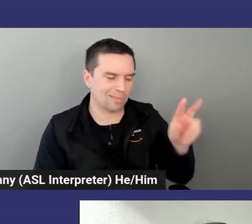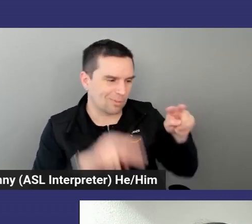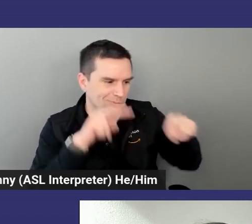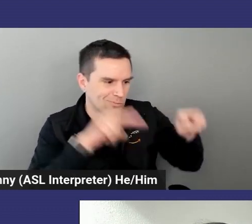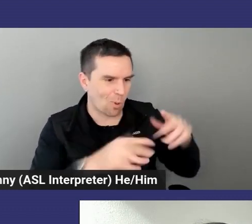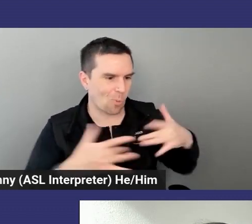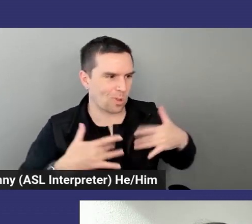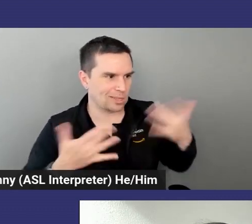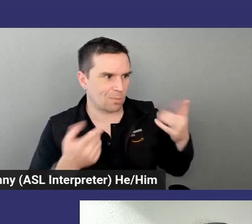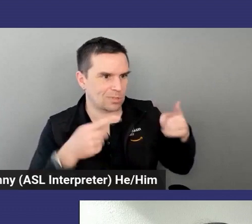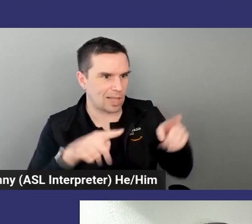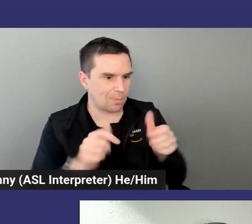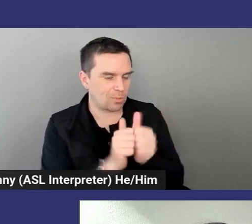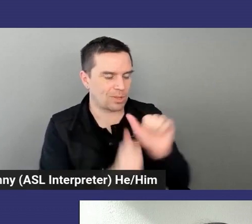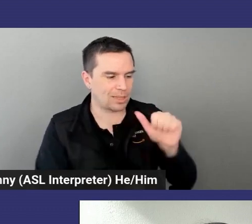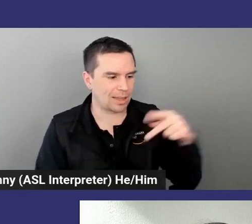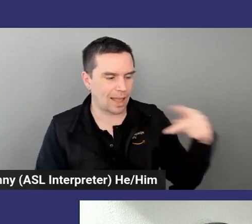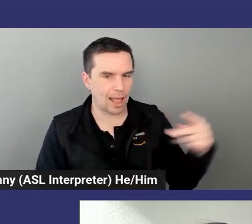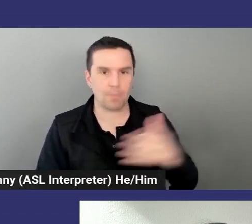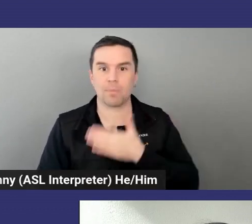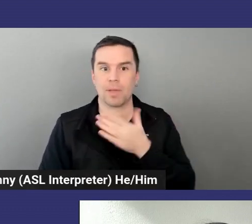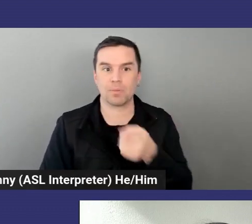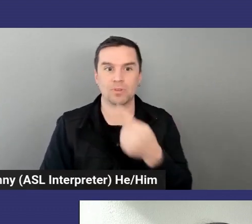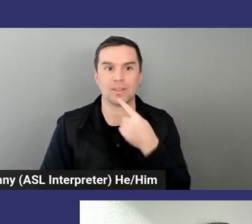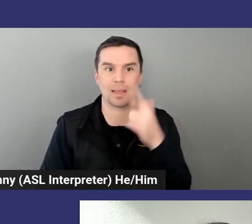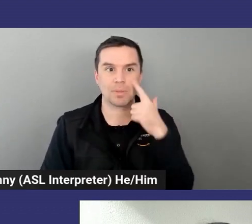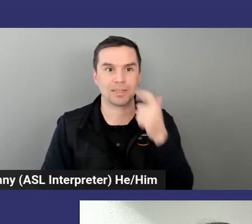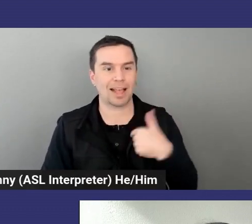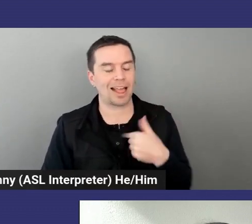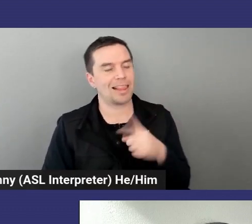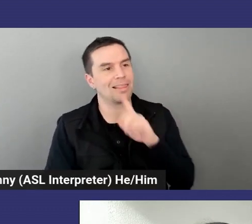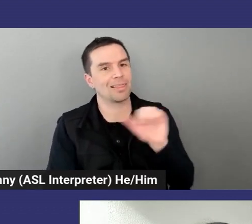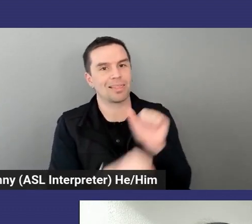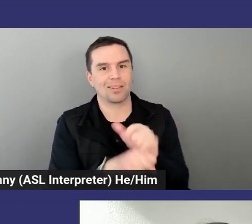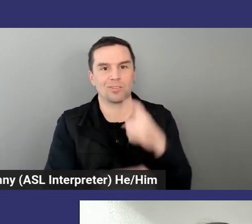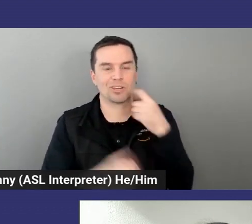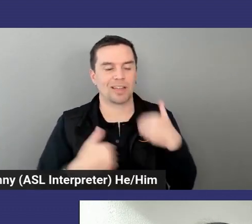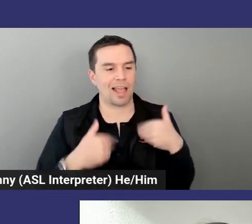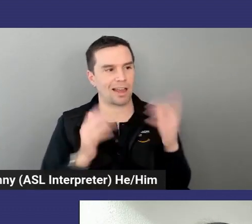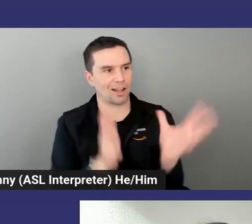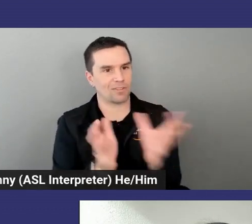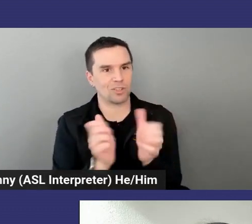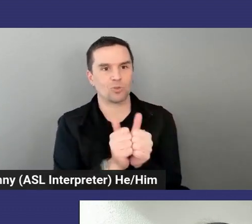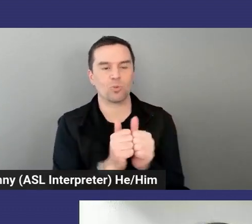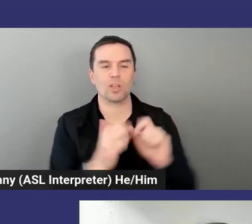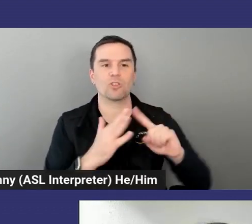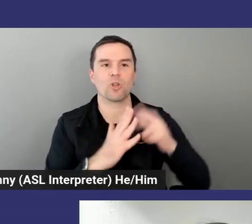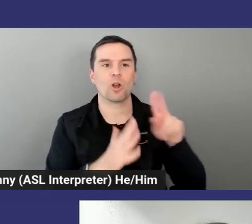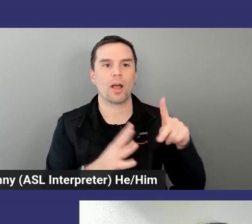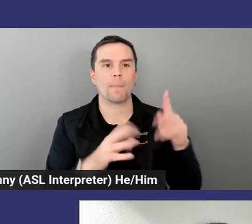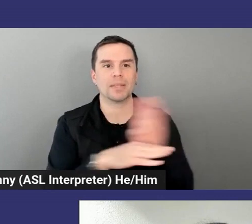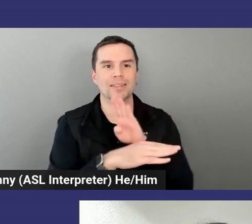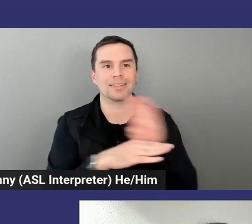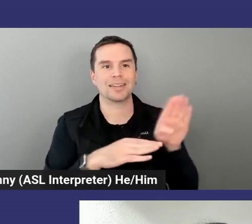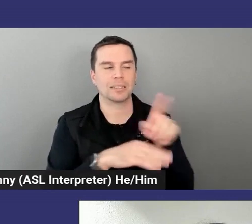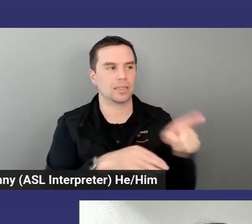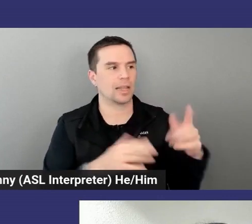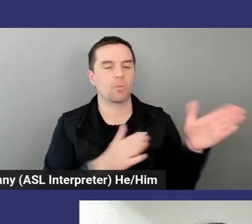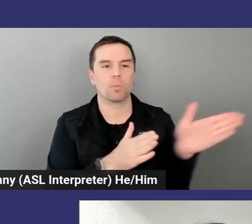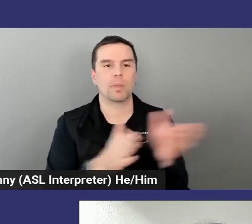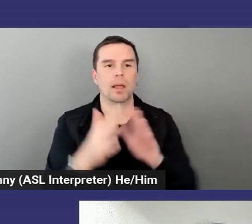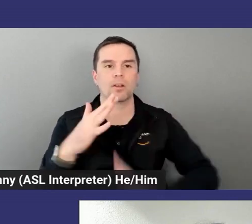glad that you said that because I literally just had a conversation with a startup where they were planning the launch of their